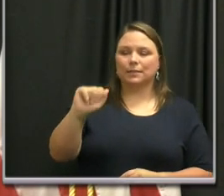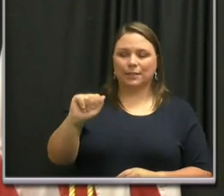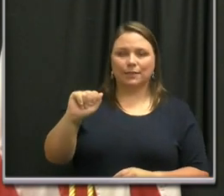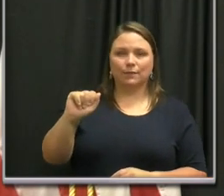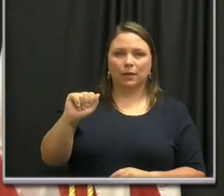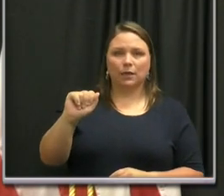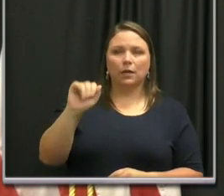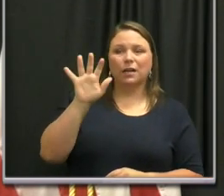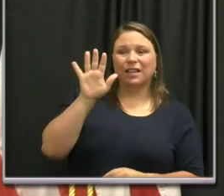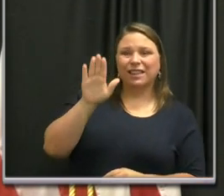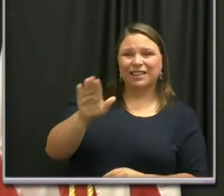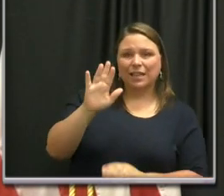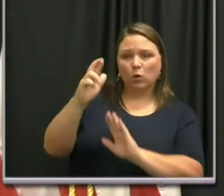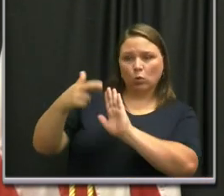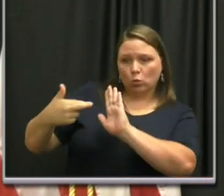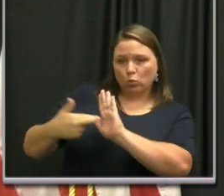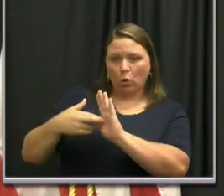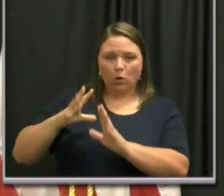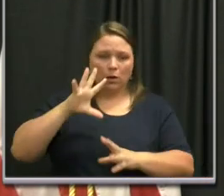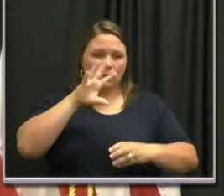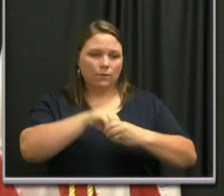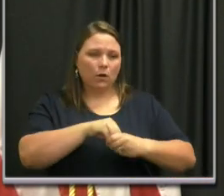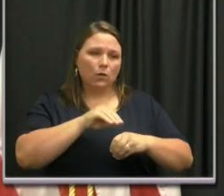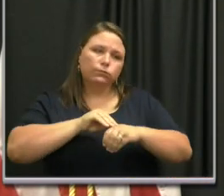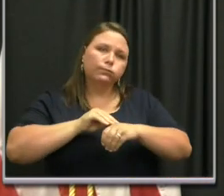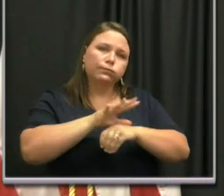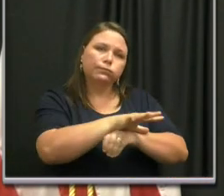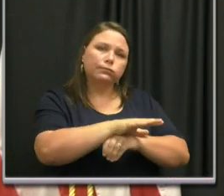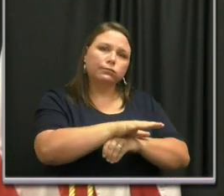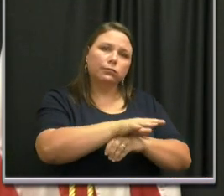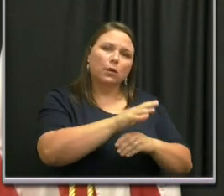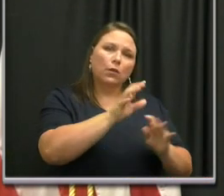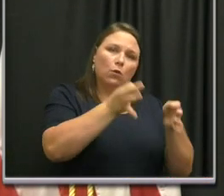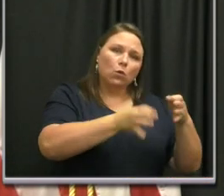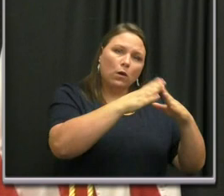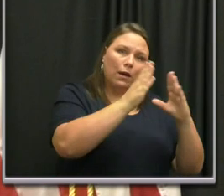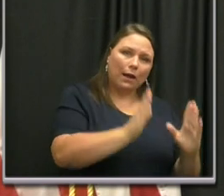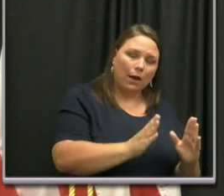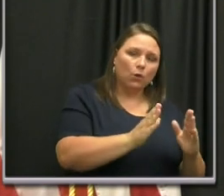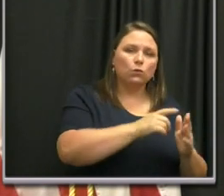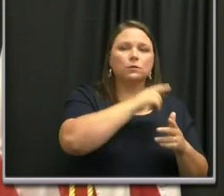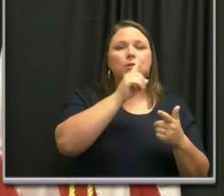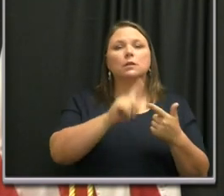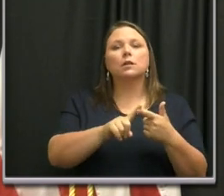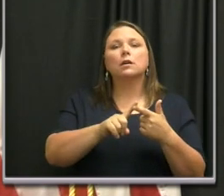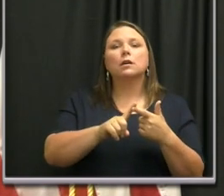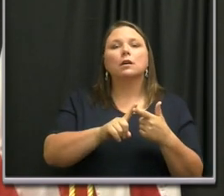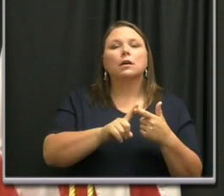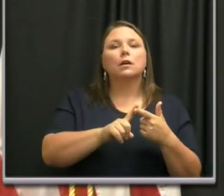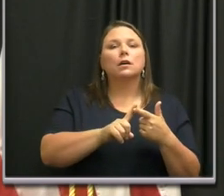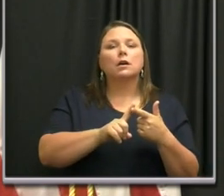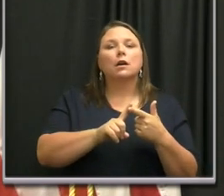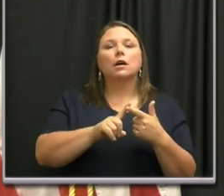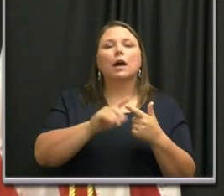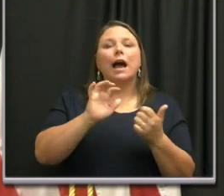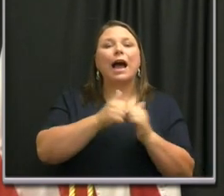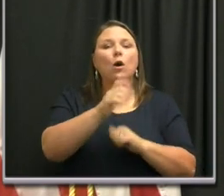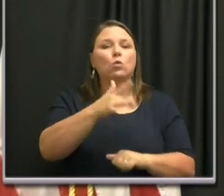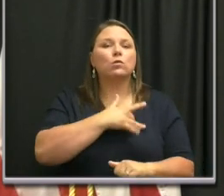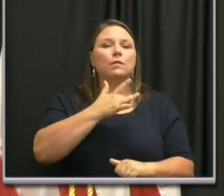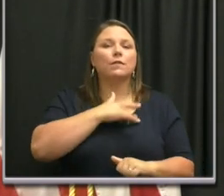31st events at the courthouse and at Central Precinct? Another question for the chief. How do you feel you can